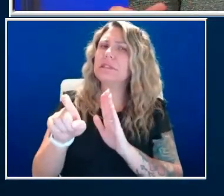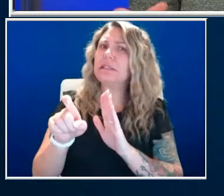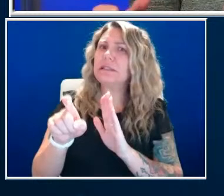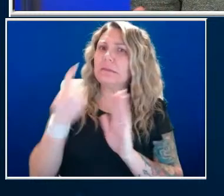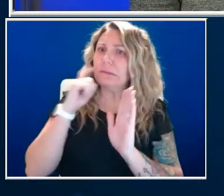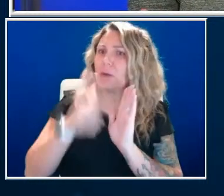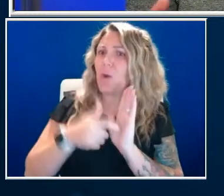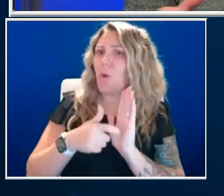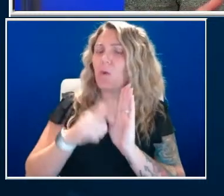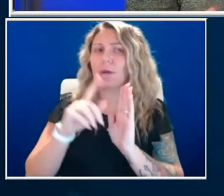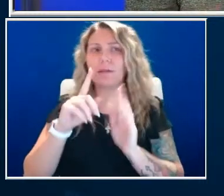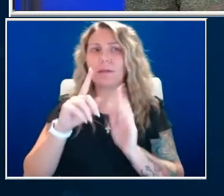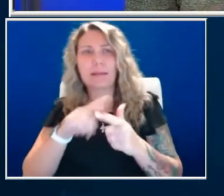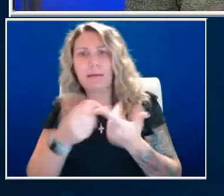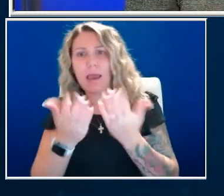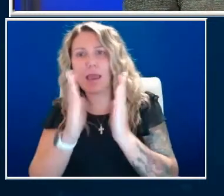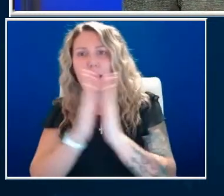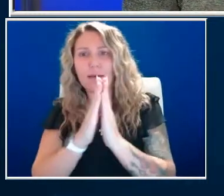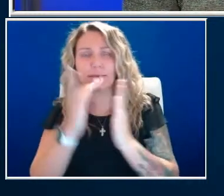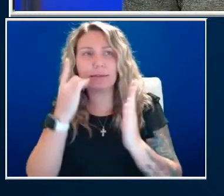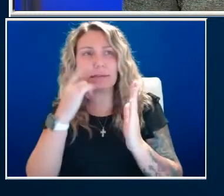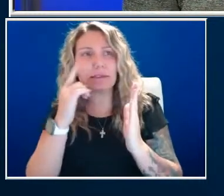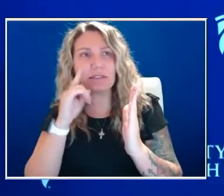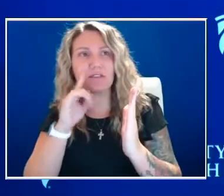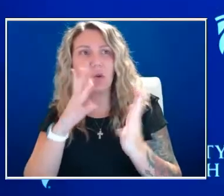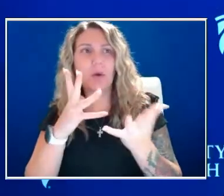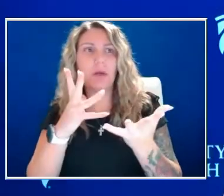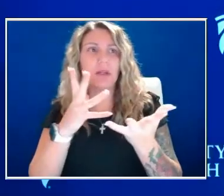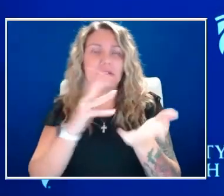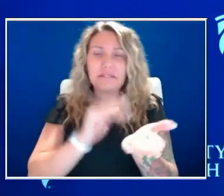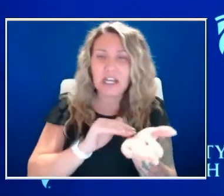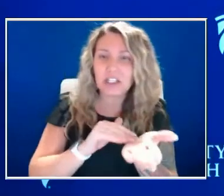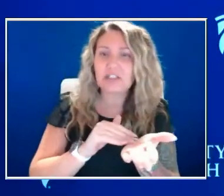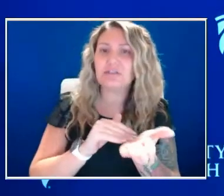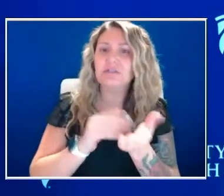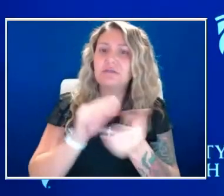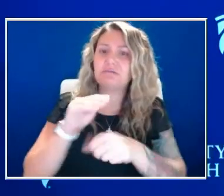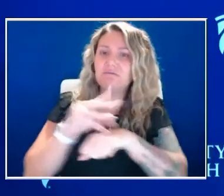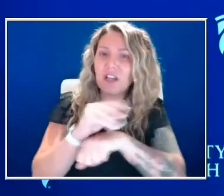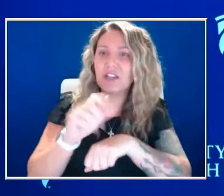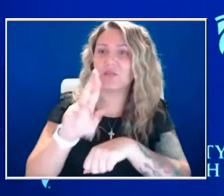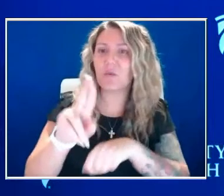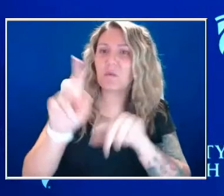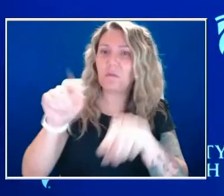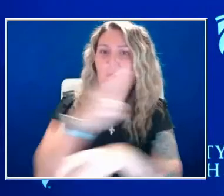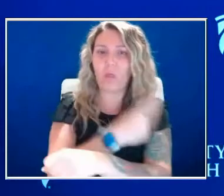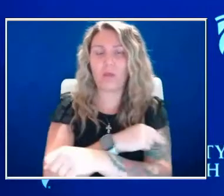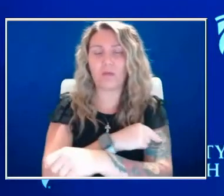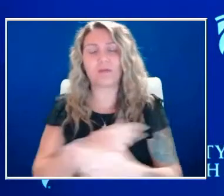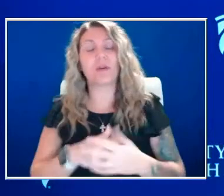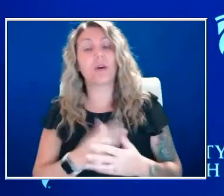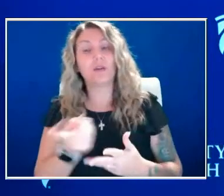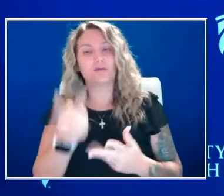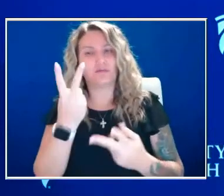than just rest and at-home care? Yeah, two things I think are the most important